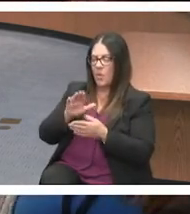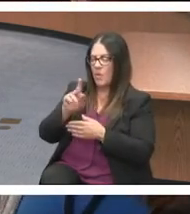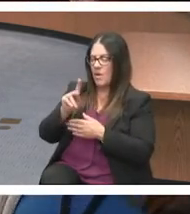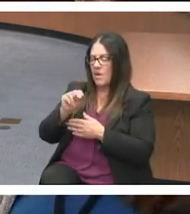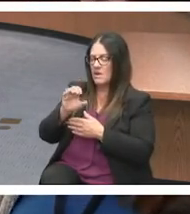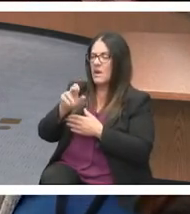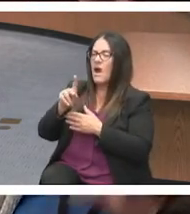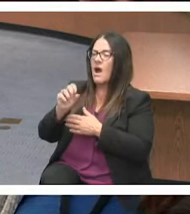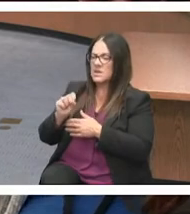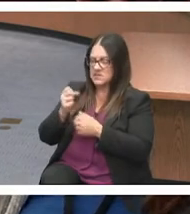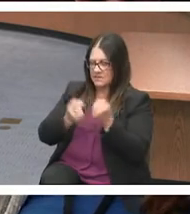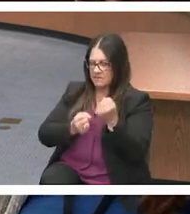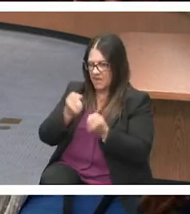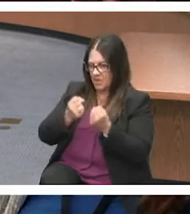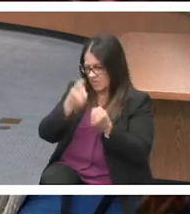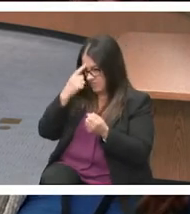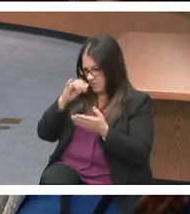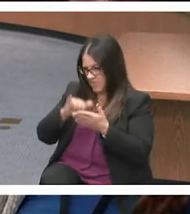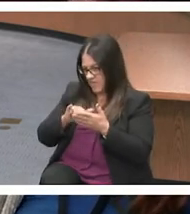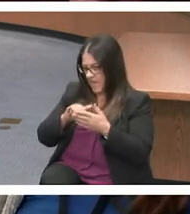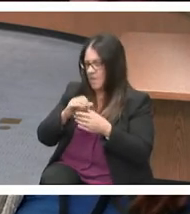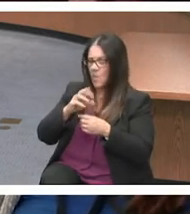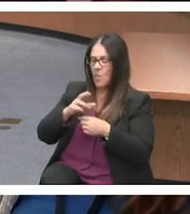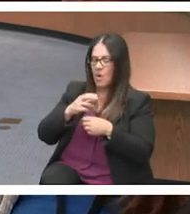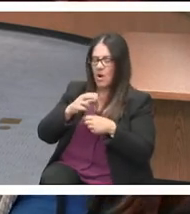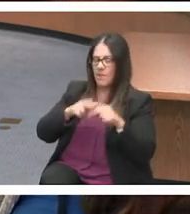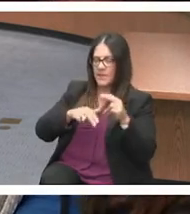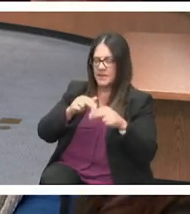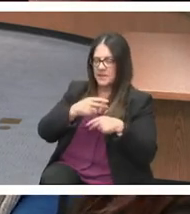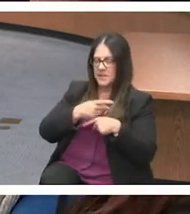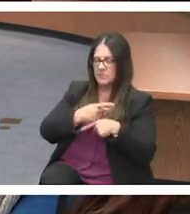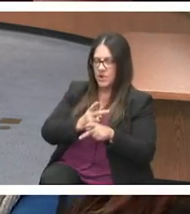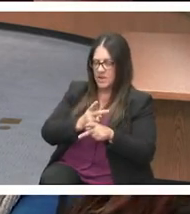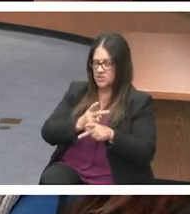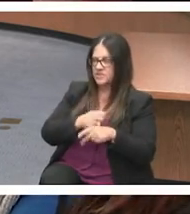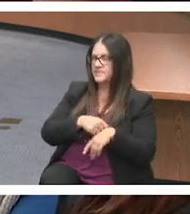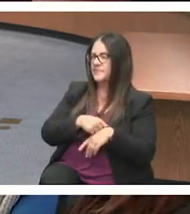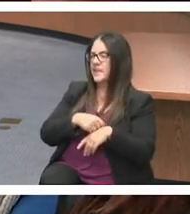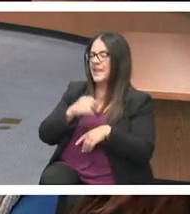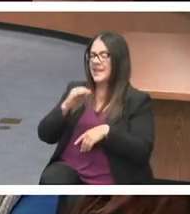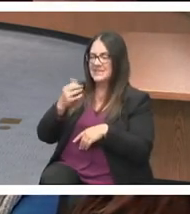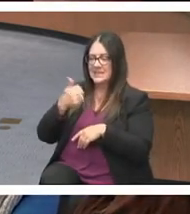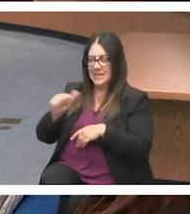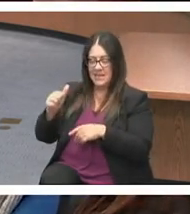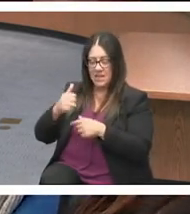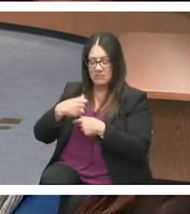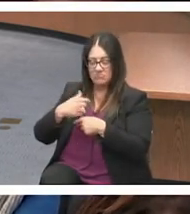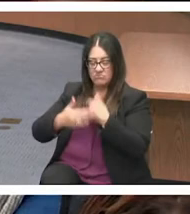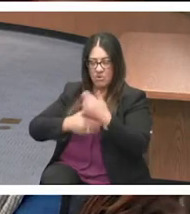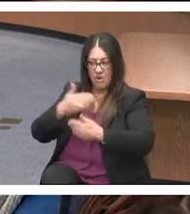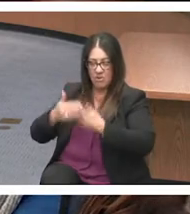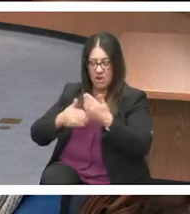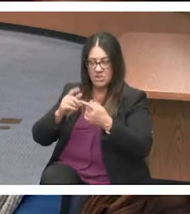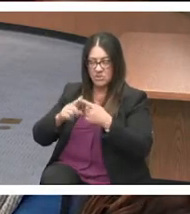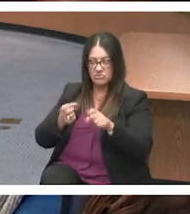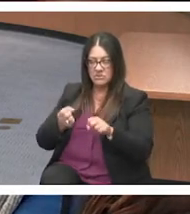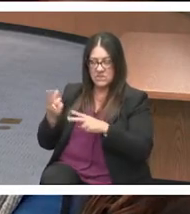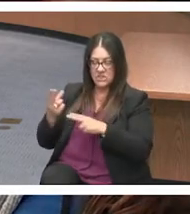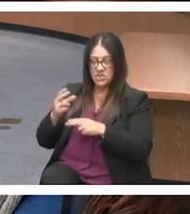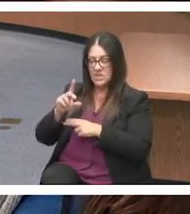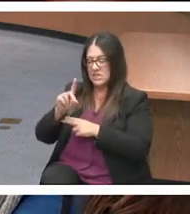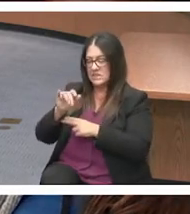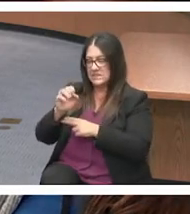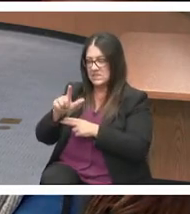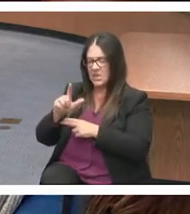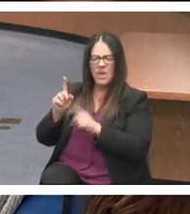are not being funded for infrastructure and production. And I'm just wondering if progress is being made on ditch diesel and where the money might come